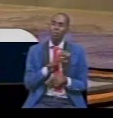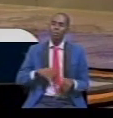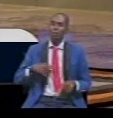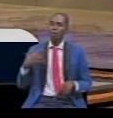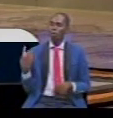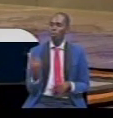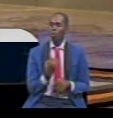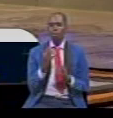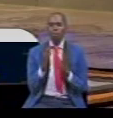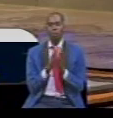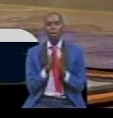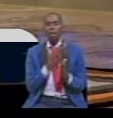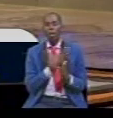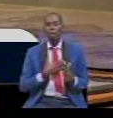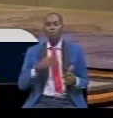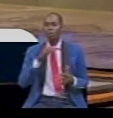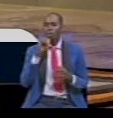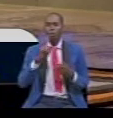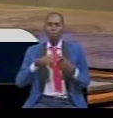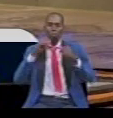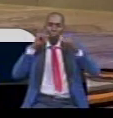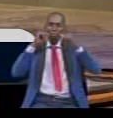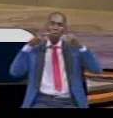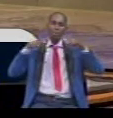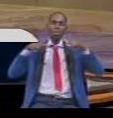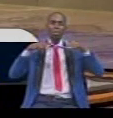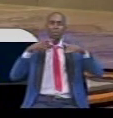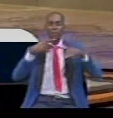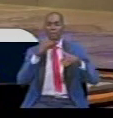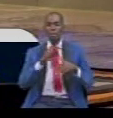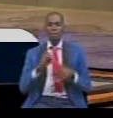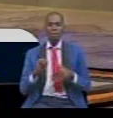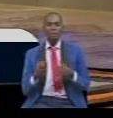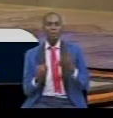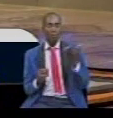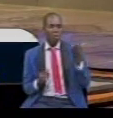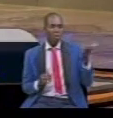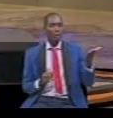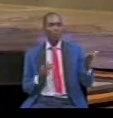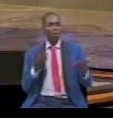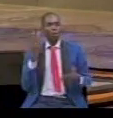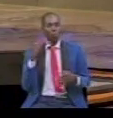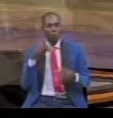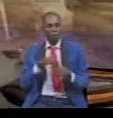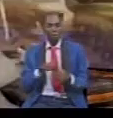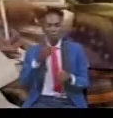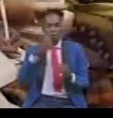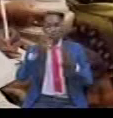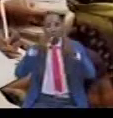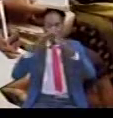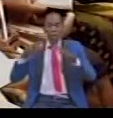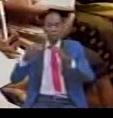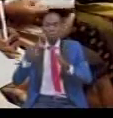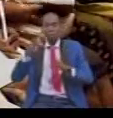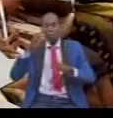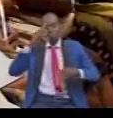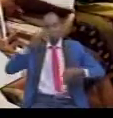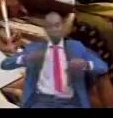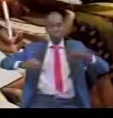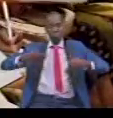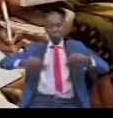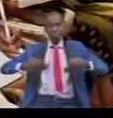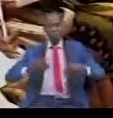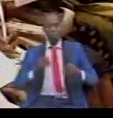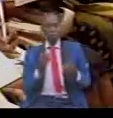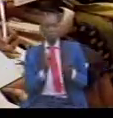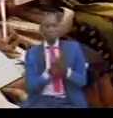to faint, saying, there was in a city a judge which feared not